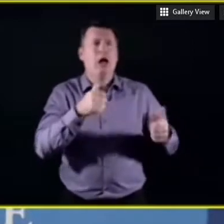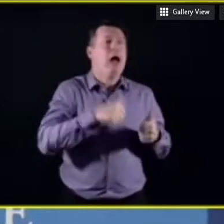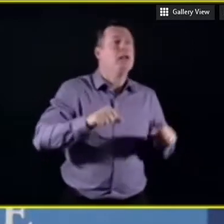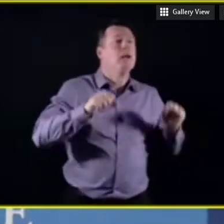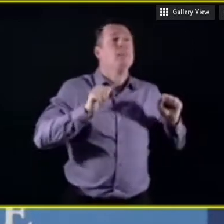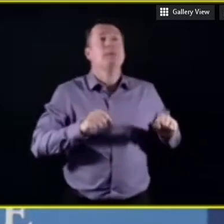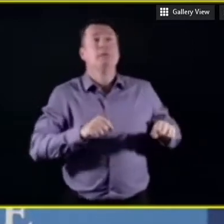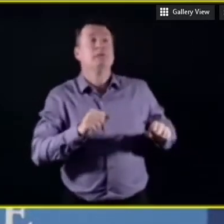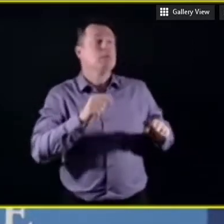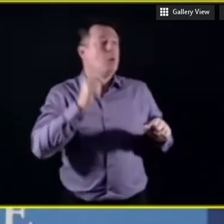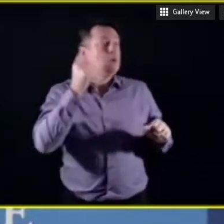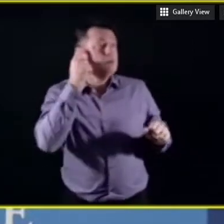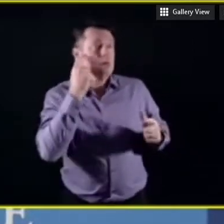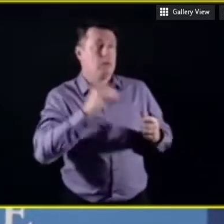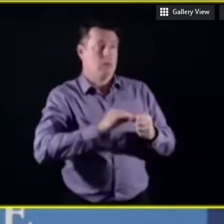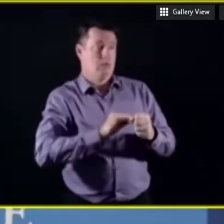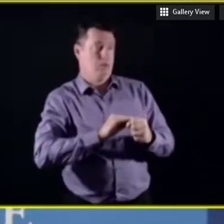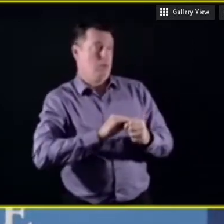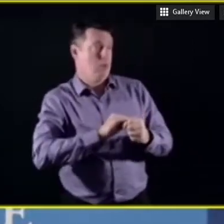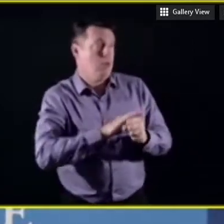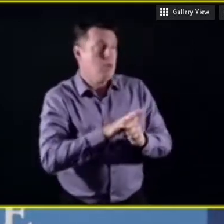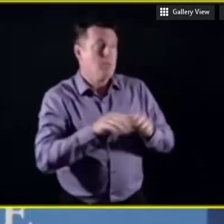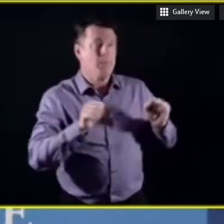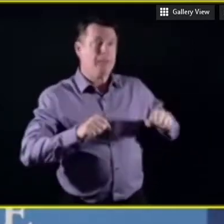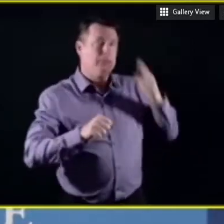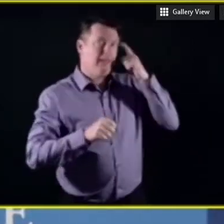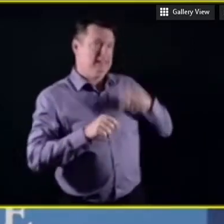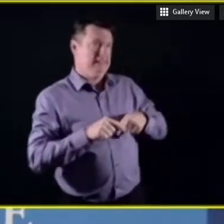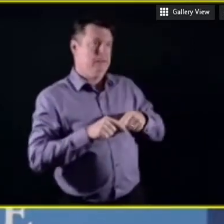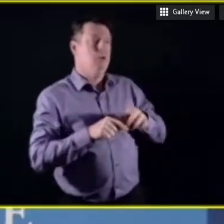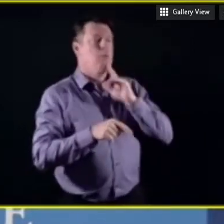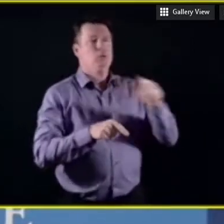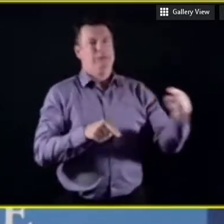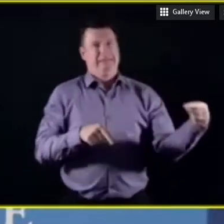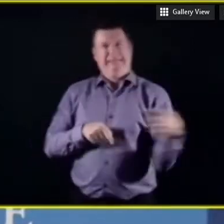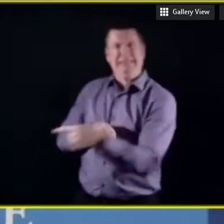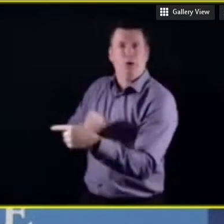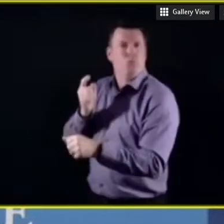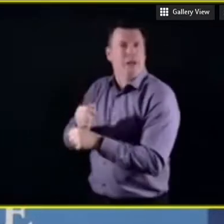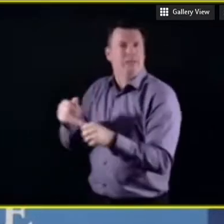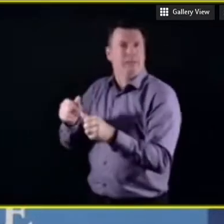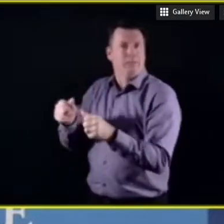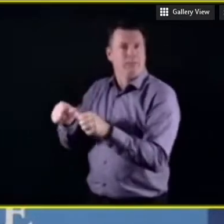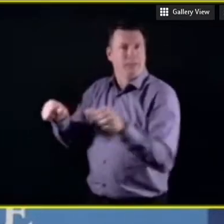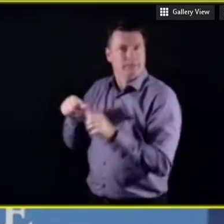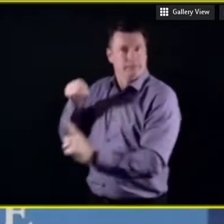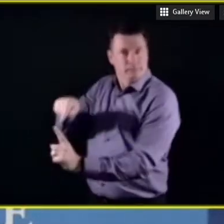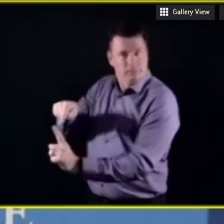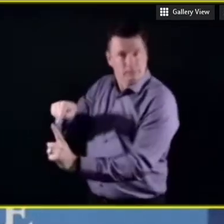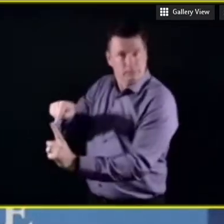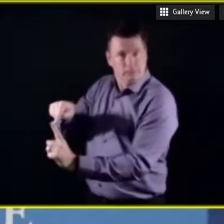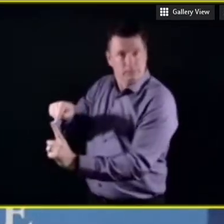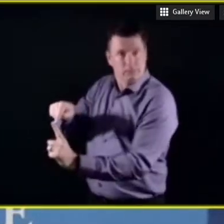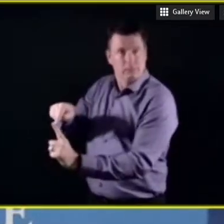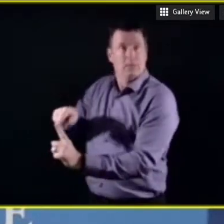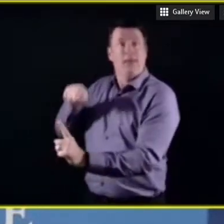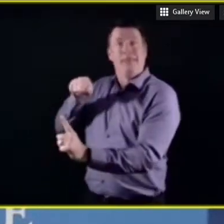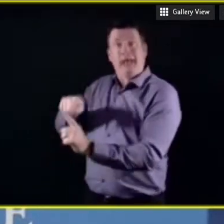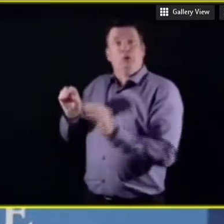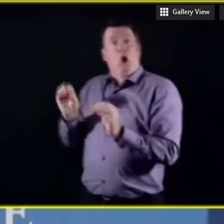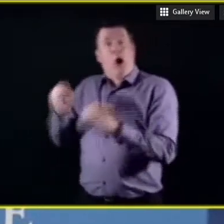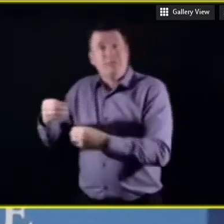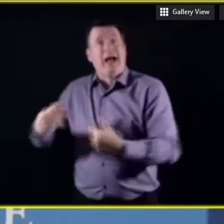this central site. At that site, we have a dedicated team that is following the absolute